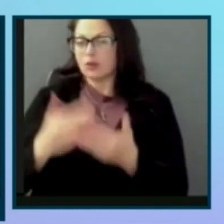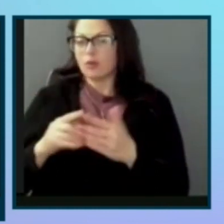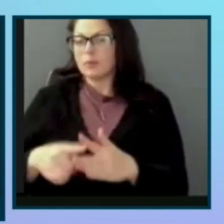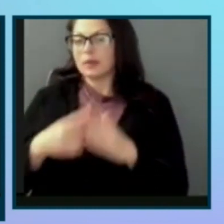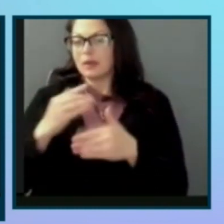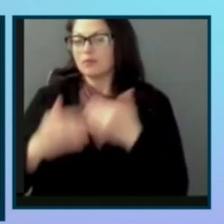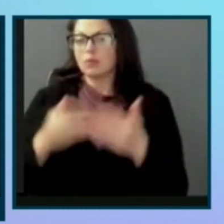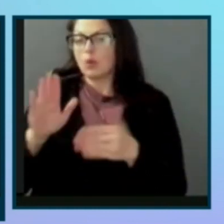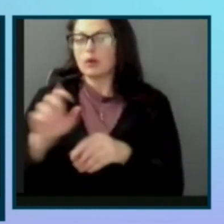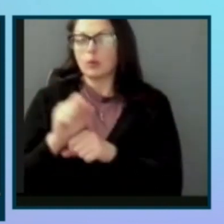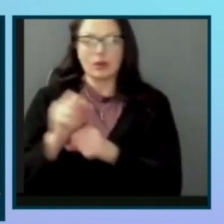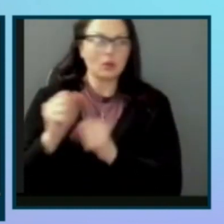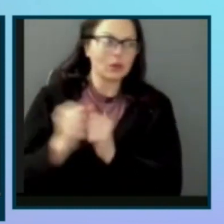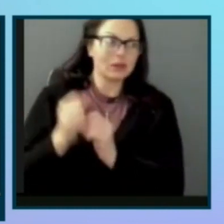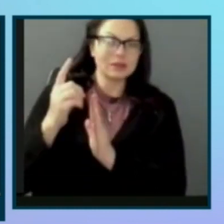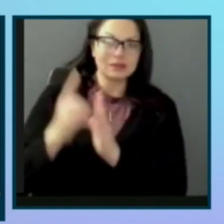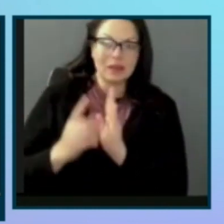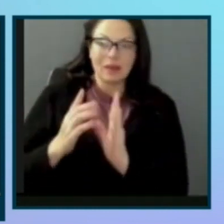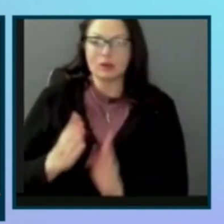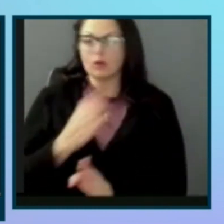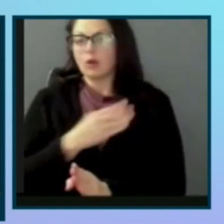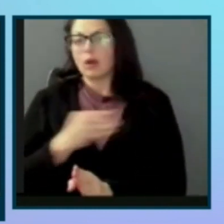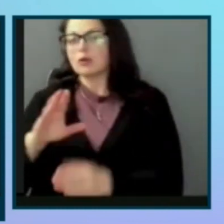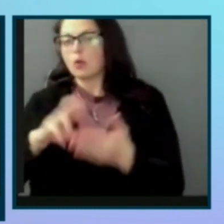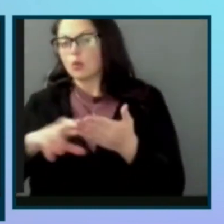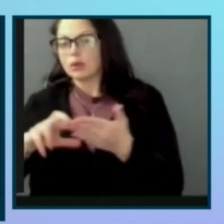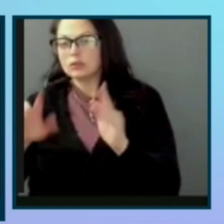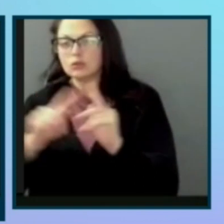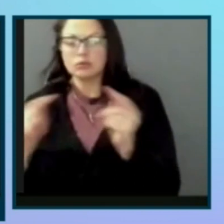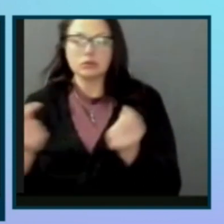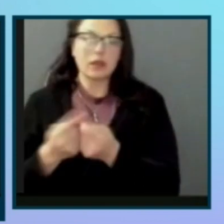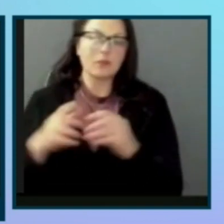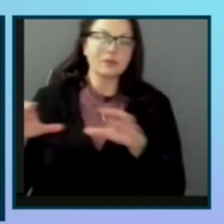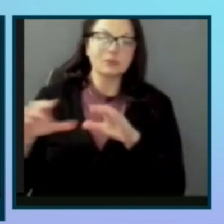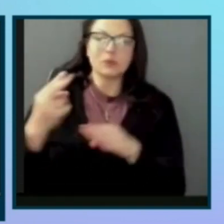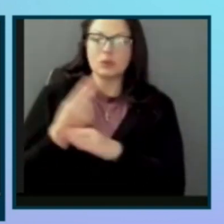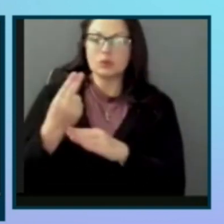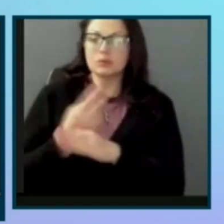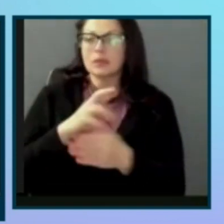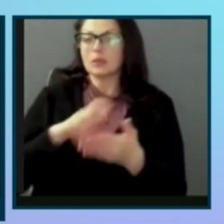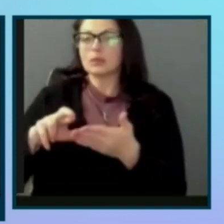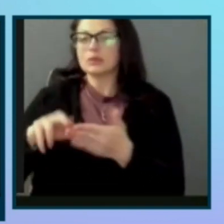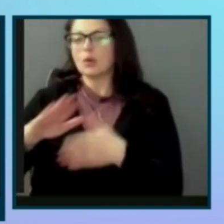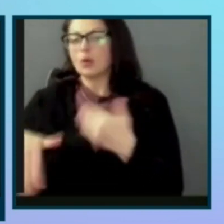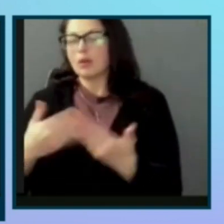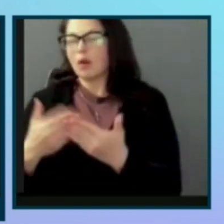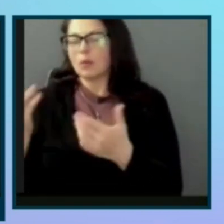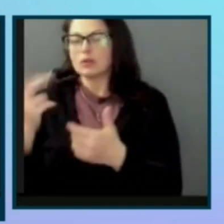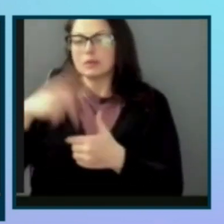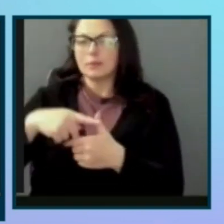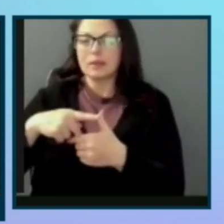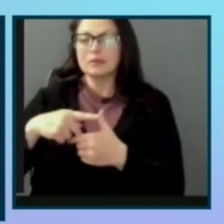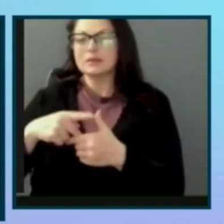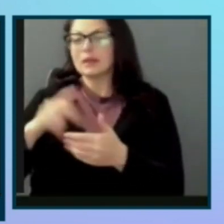with designers and when your research team is conducting usability research with all participants, it's a